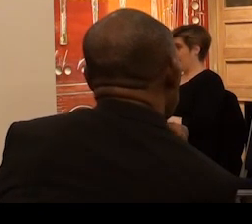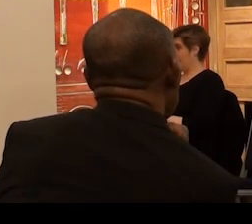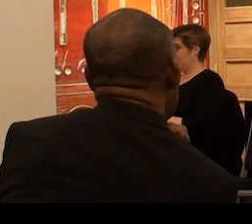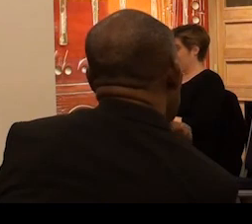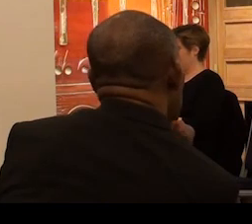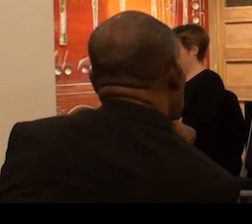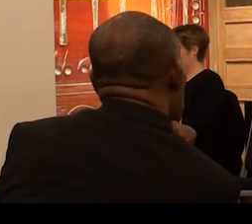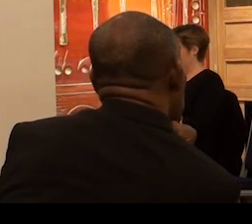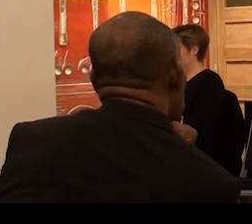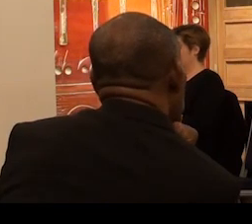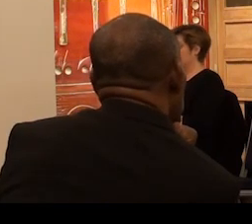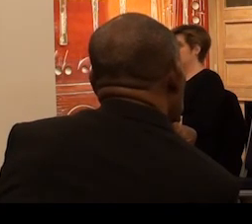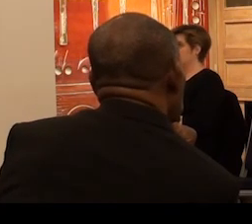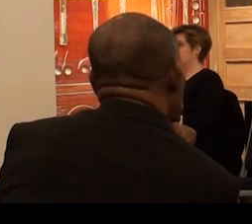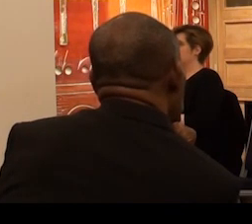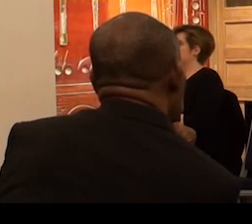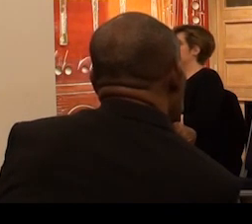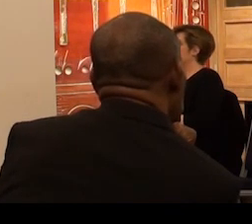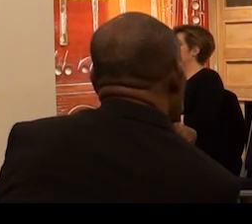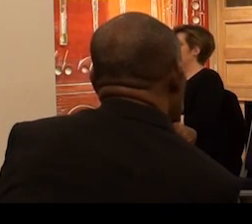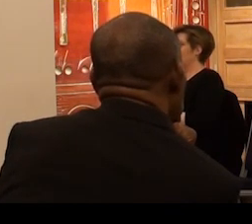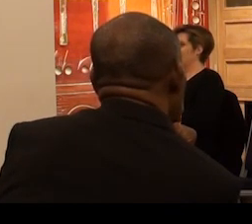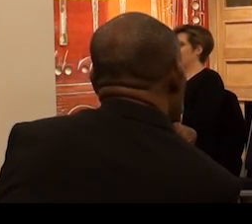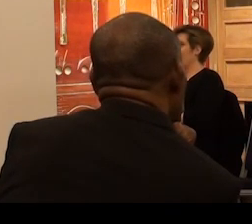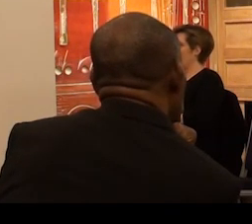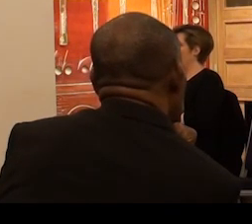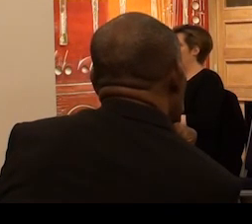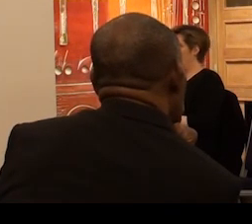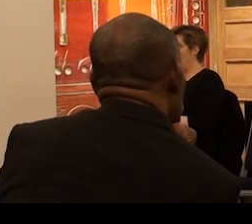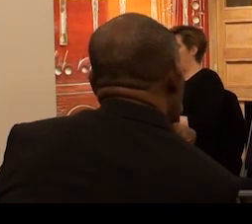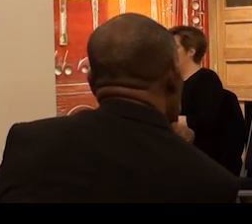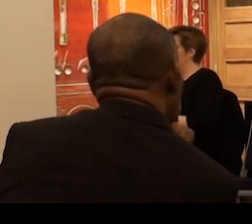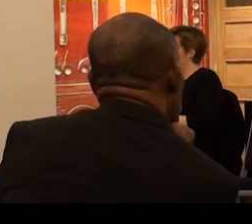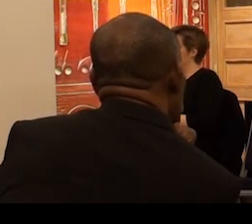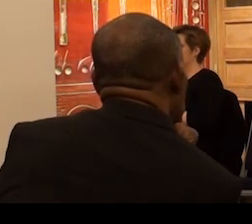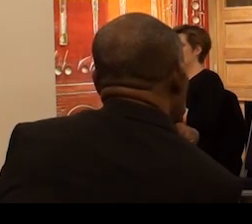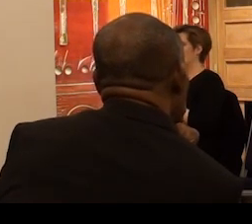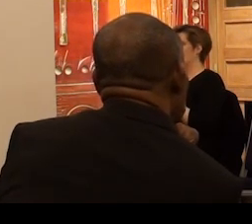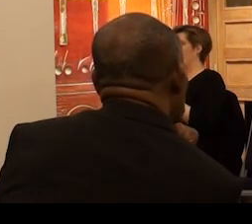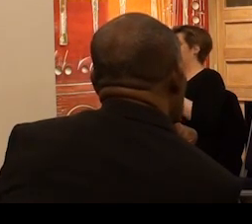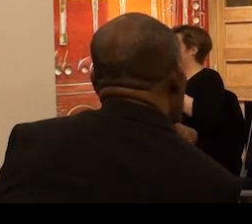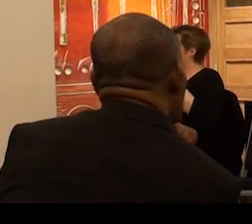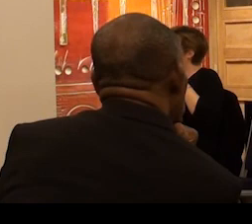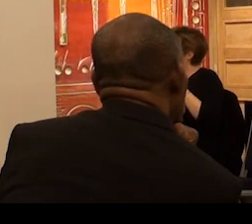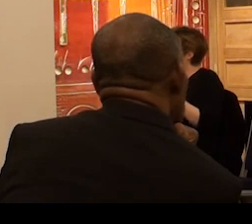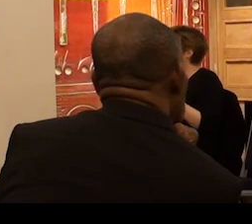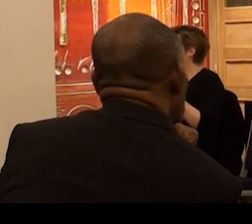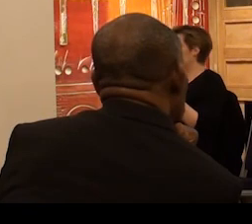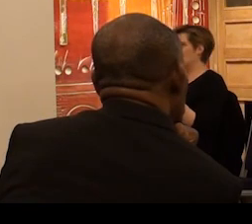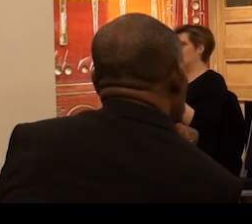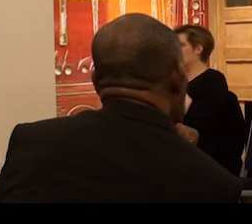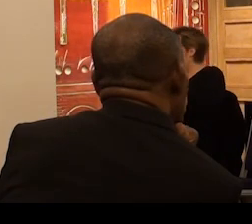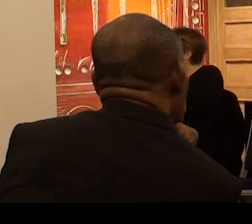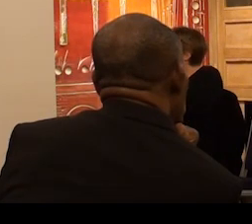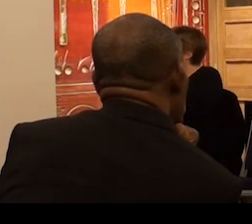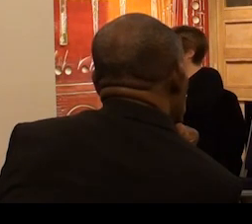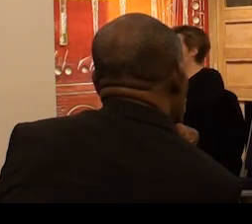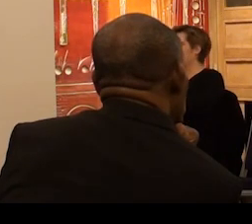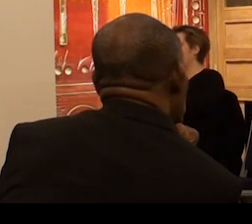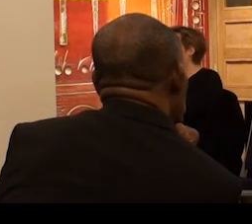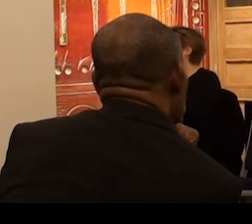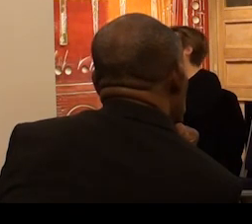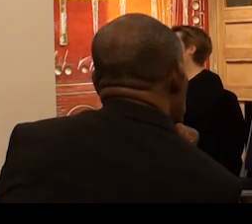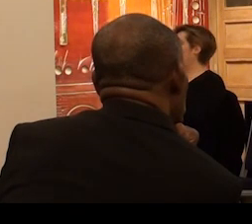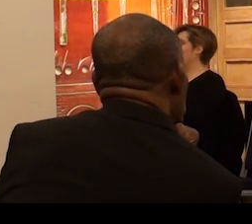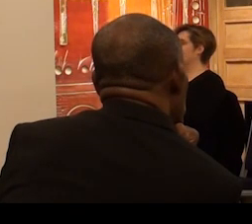really enjoy having a lesson where they can make sure they get a little run around. They're quite quick, you know. and clean them out and look after them.